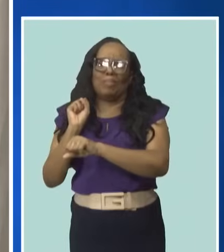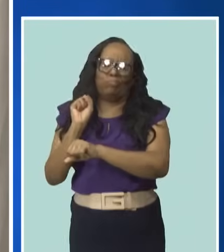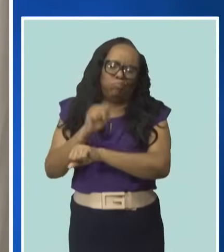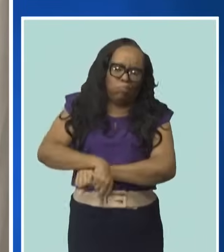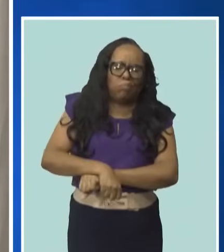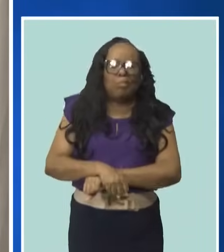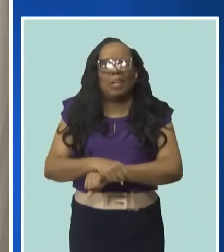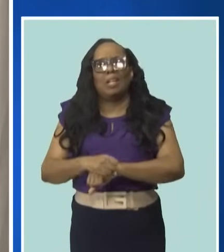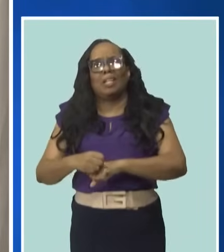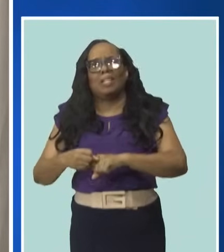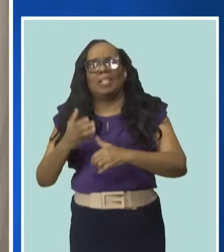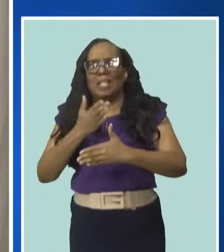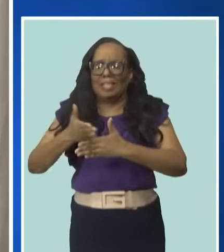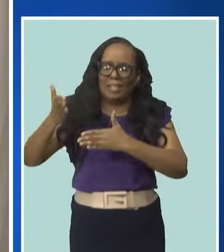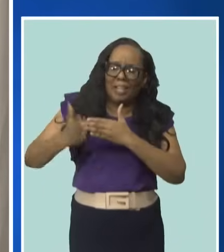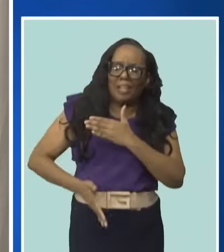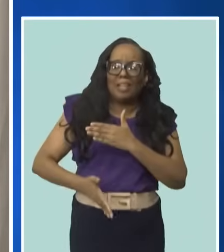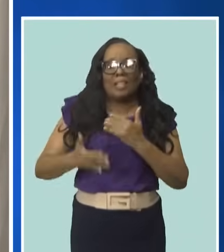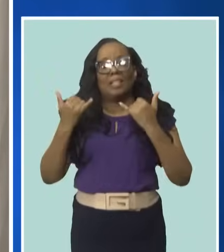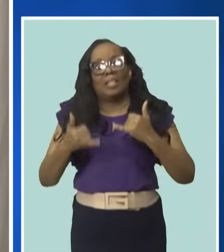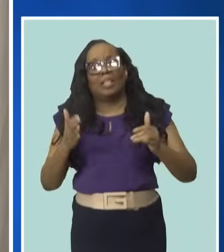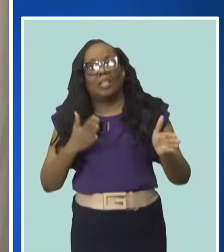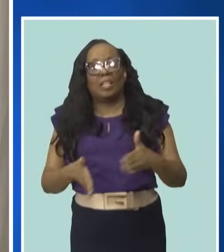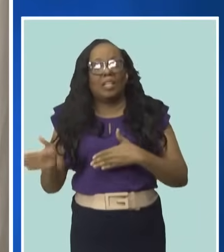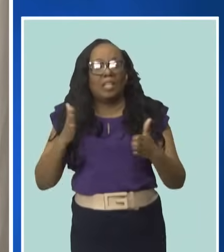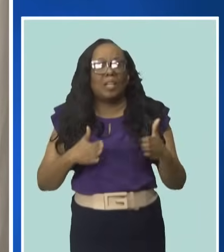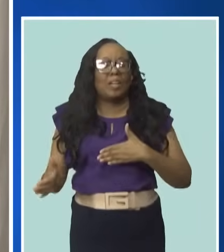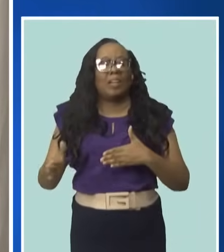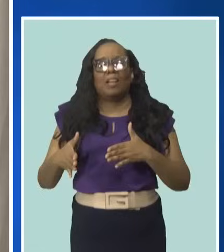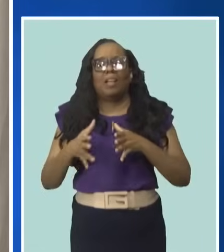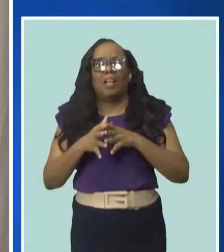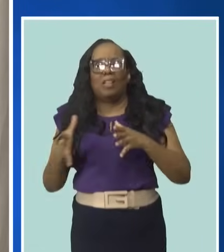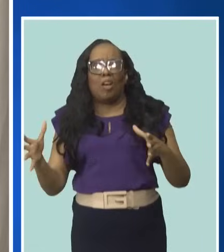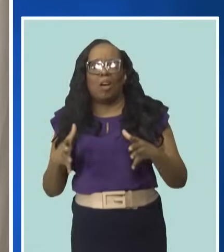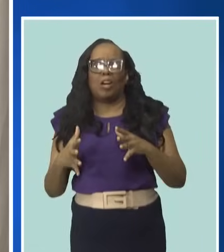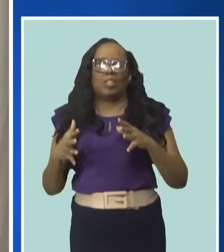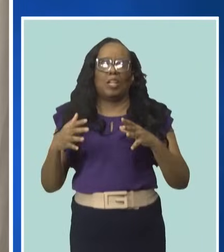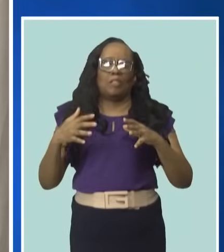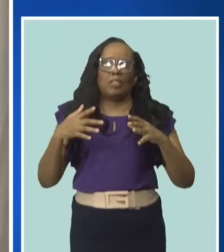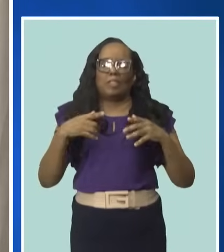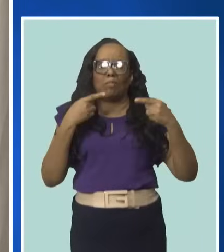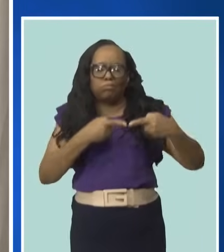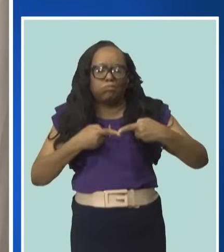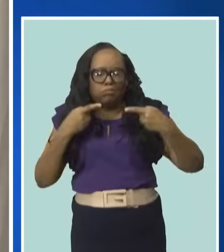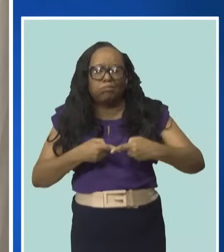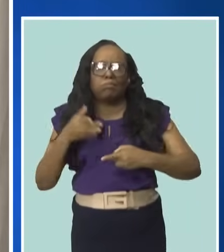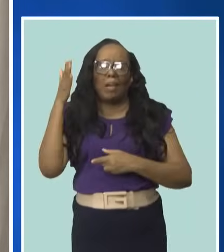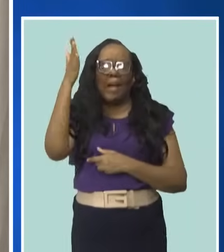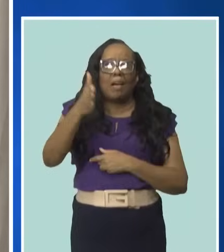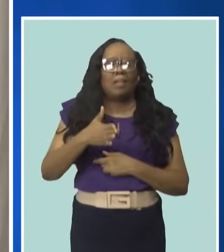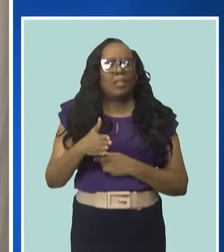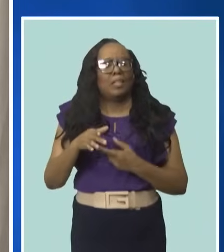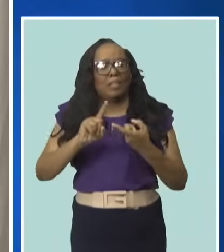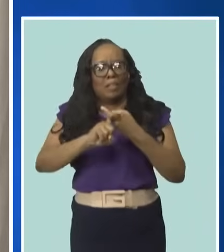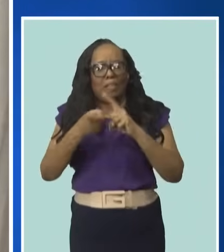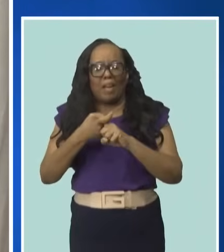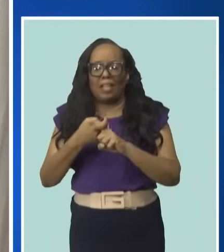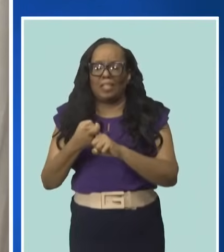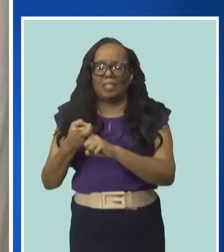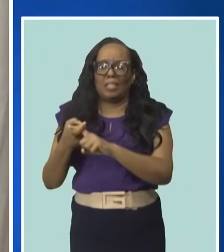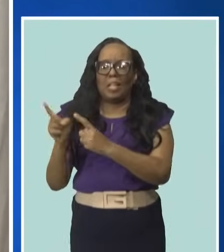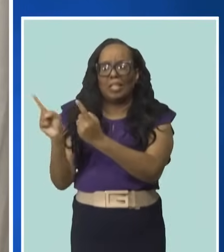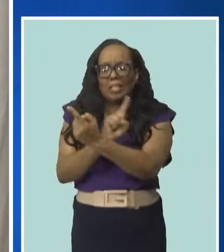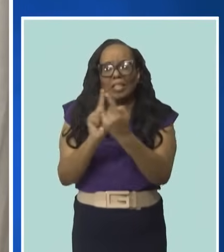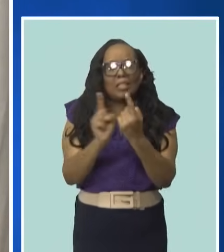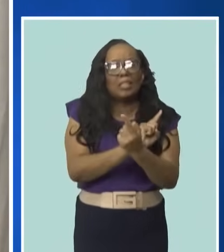of the chapter. We are now preparing for many battles ahead. We have made many friends along the way. And